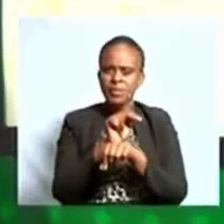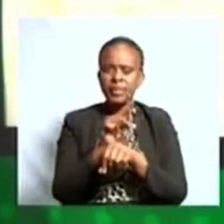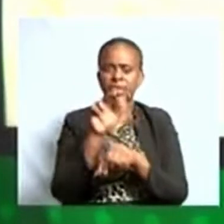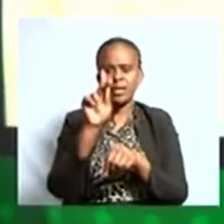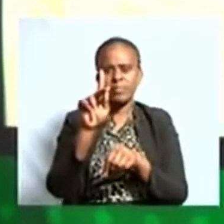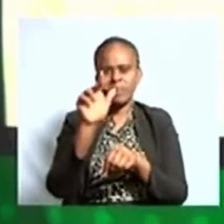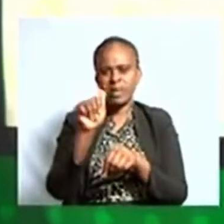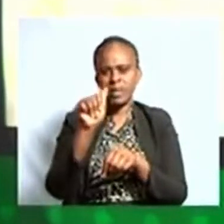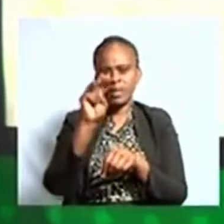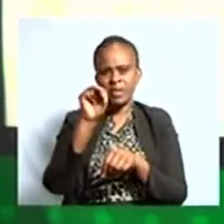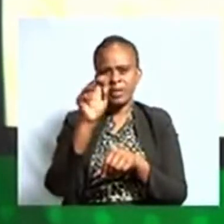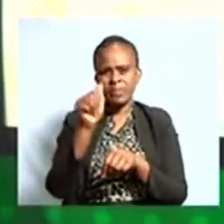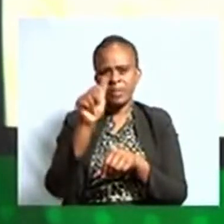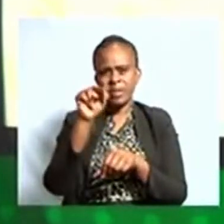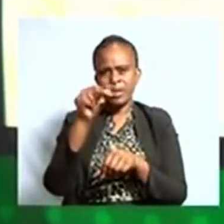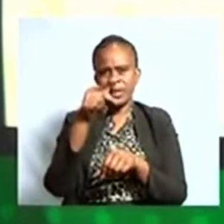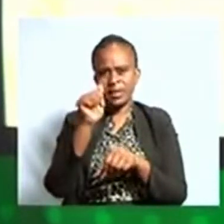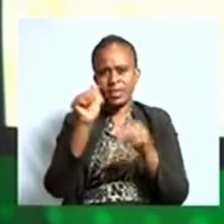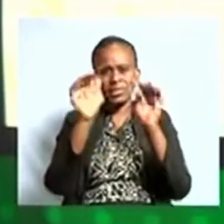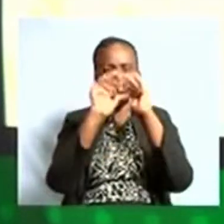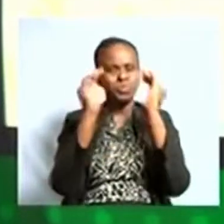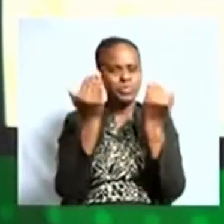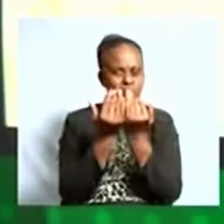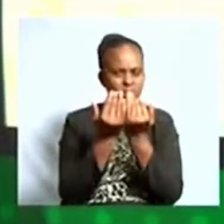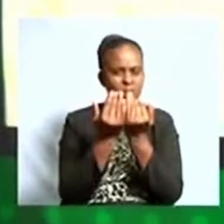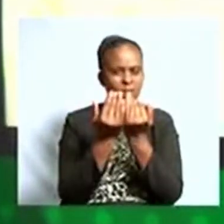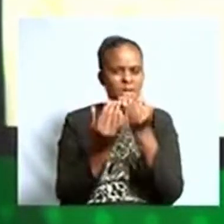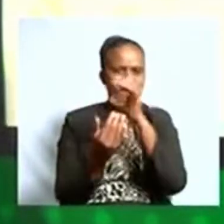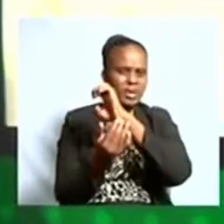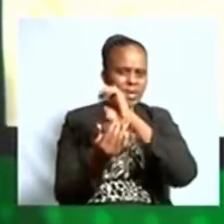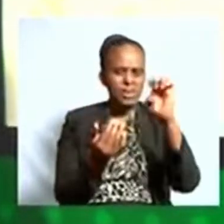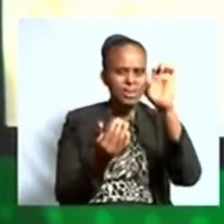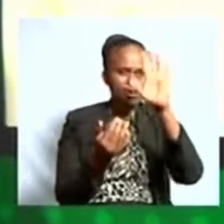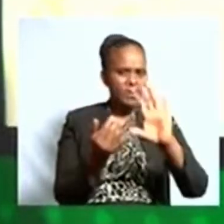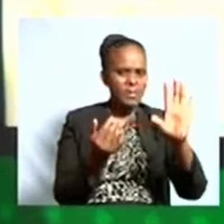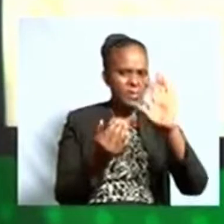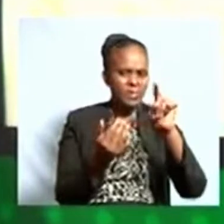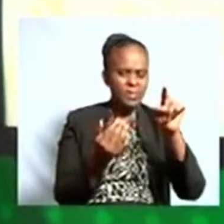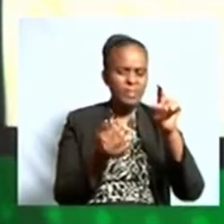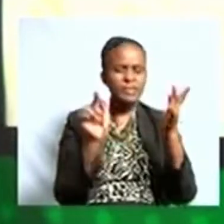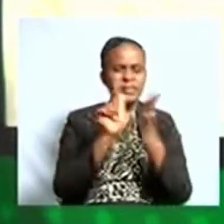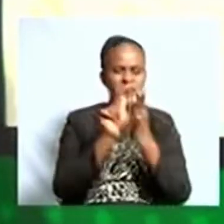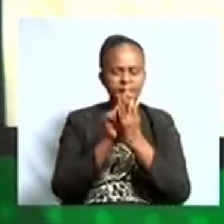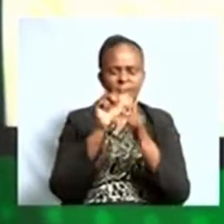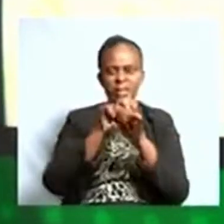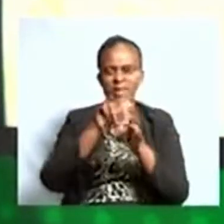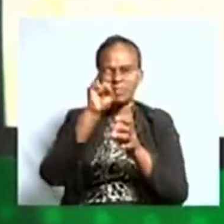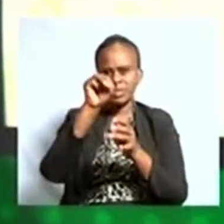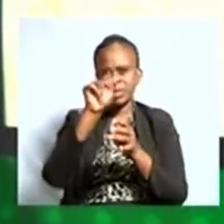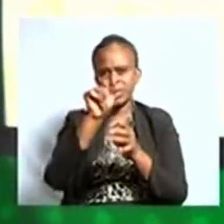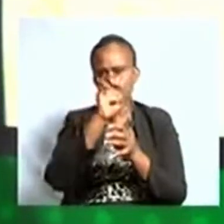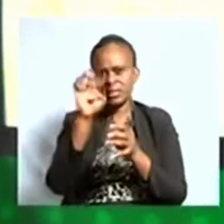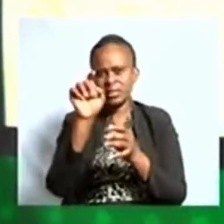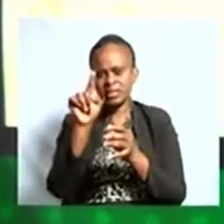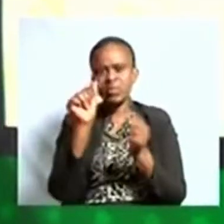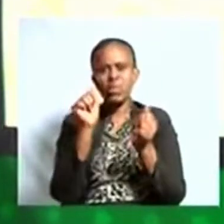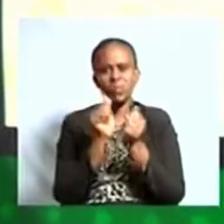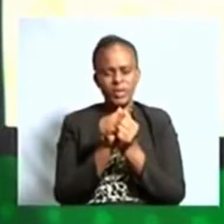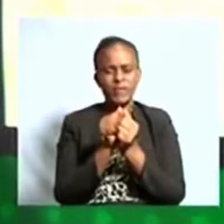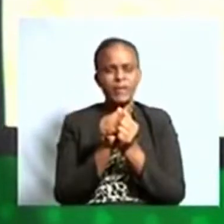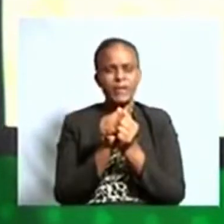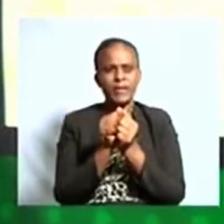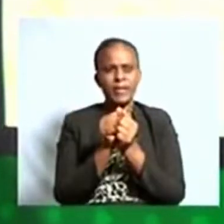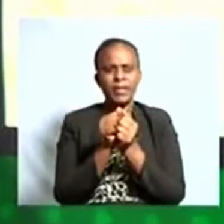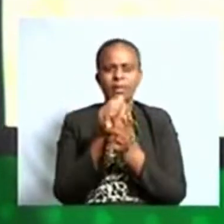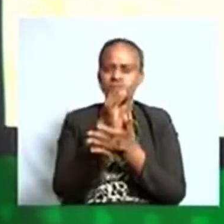Kamanga itself, Charleston area, so basically the eastern region of Lusaka, part of it, Mtendere East, and